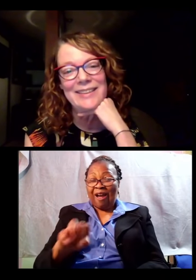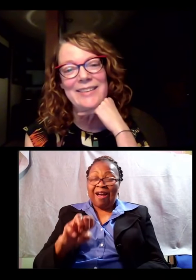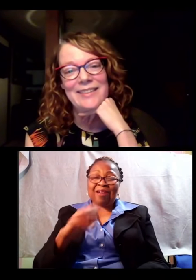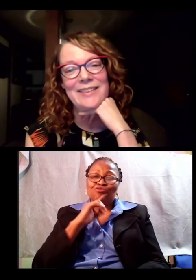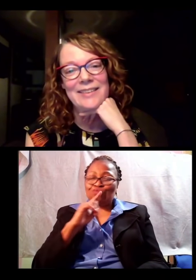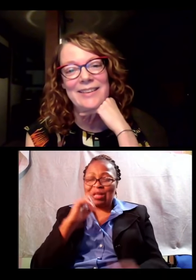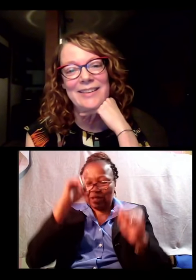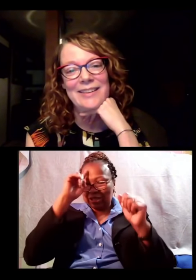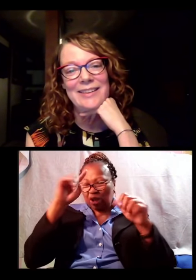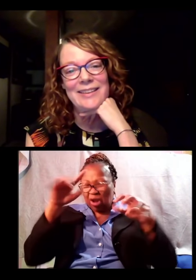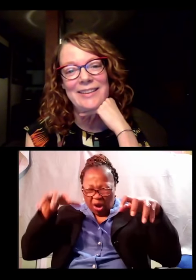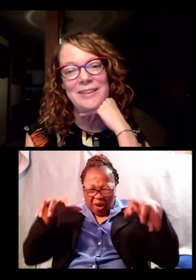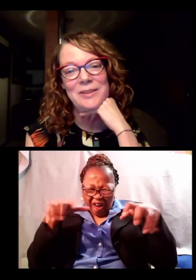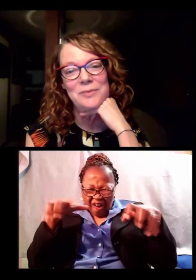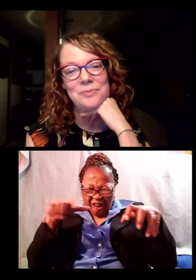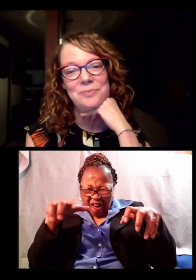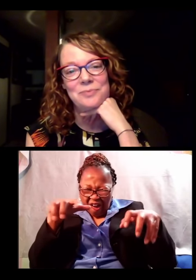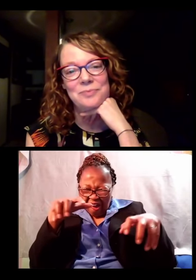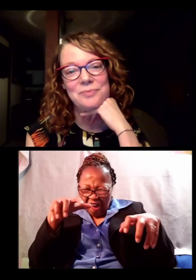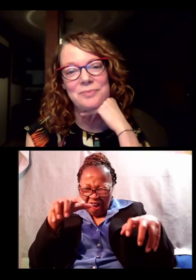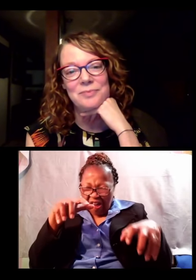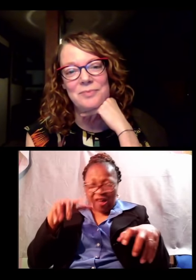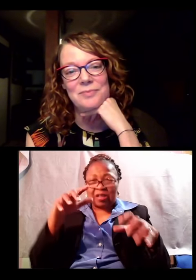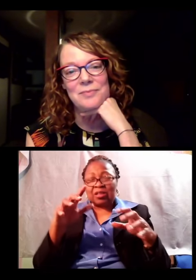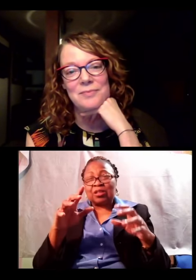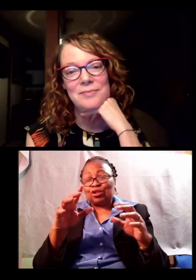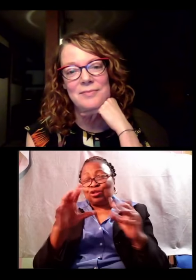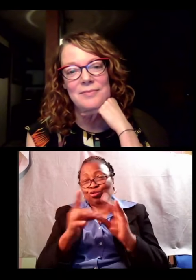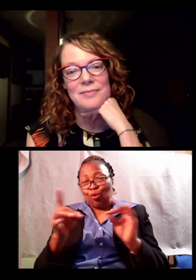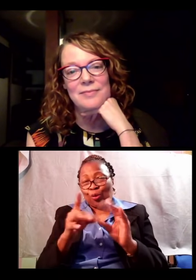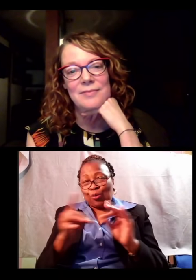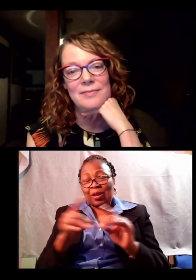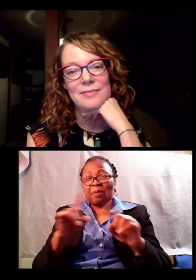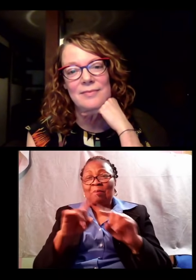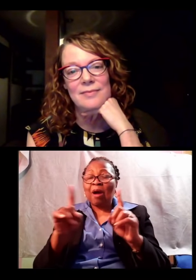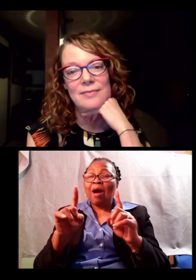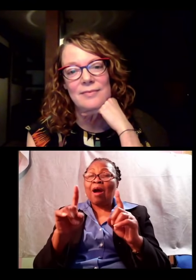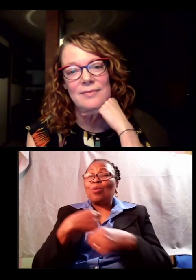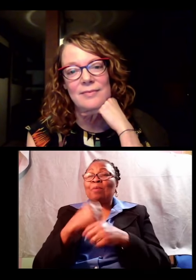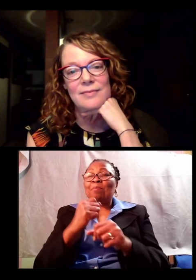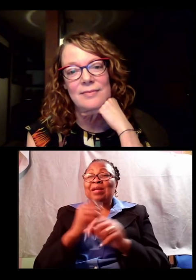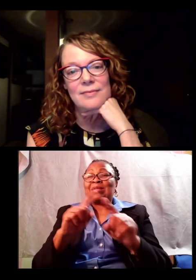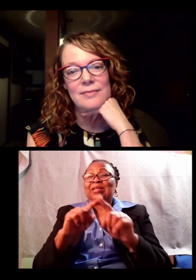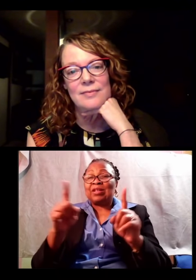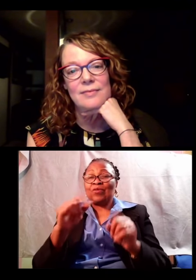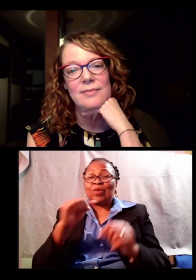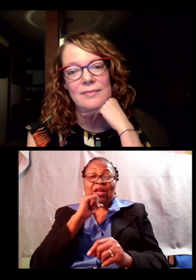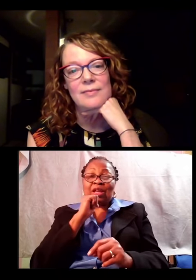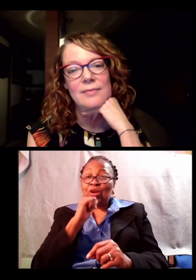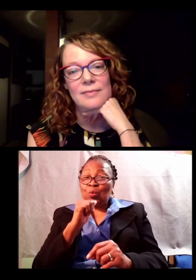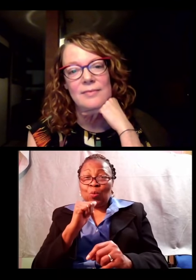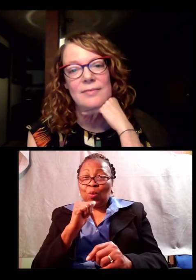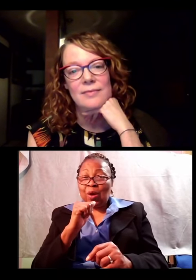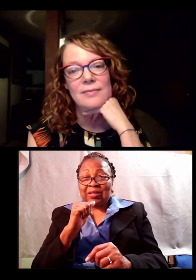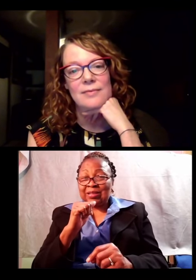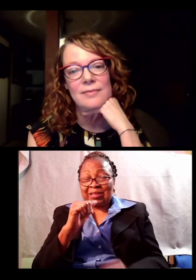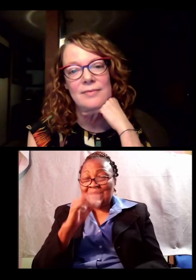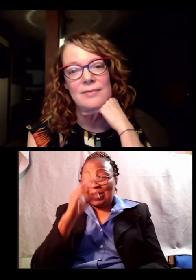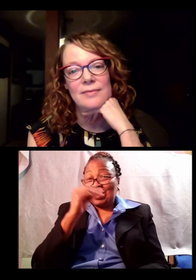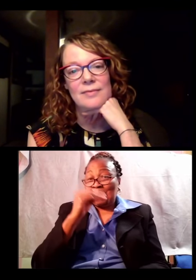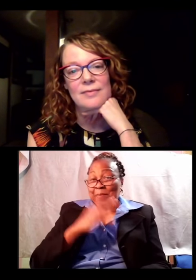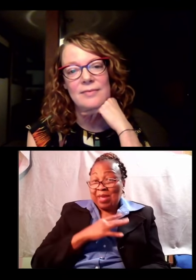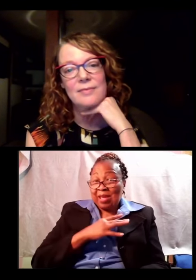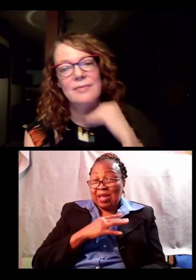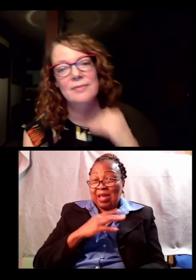hairier. But what made it different for its time was that it wasn't the moon that was the transformative agent, it was